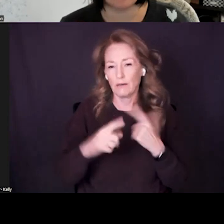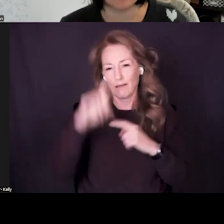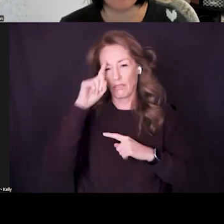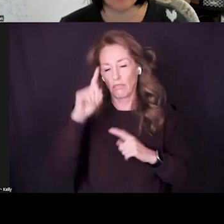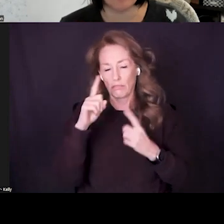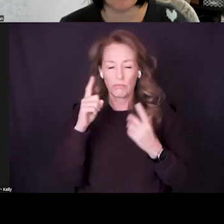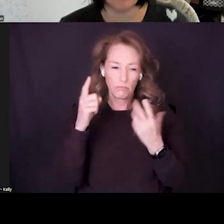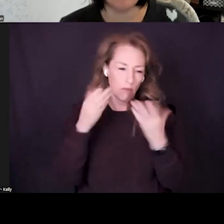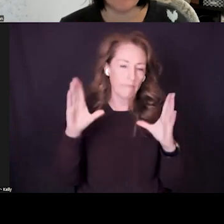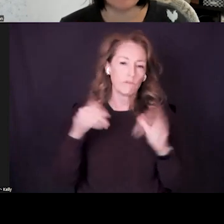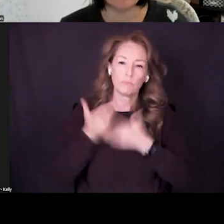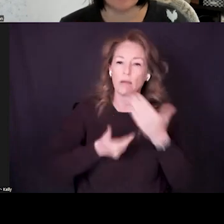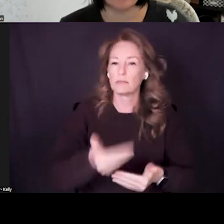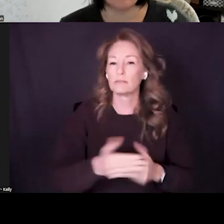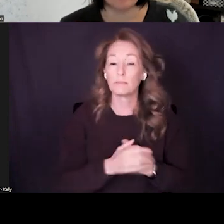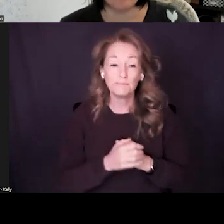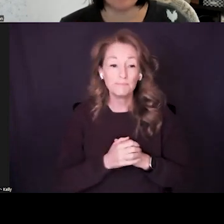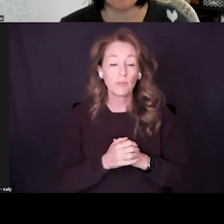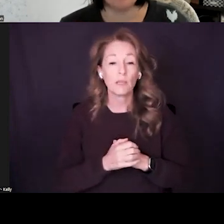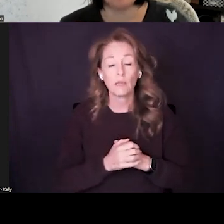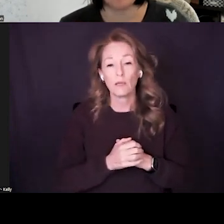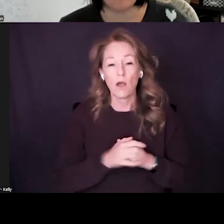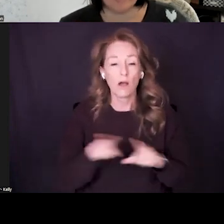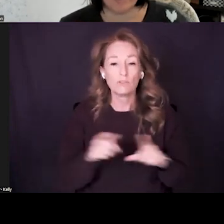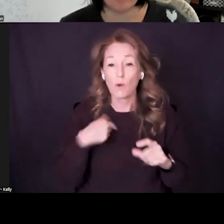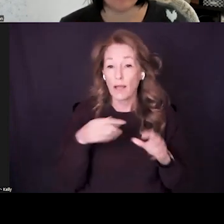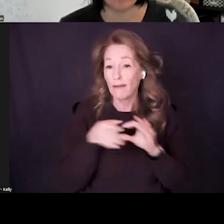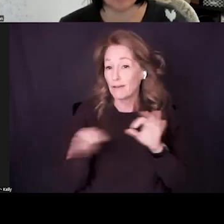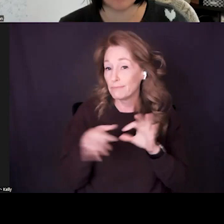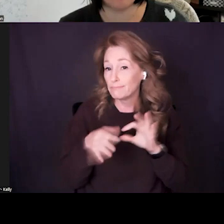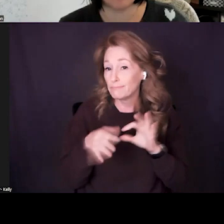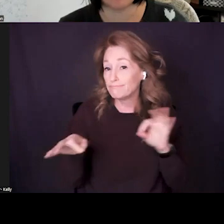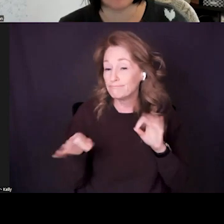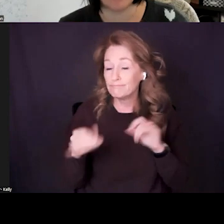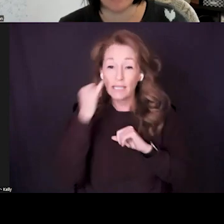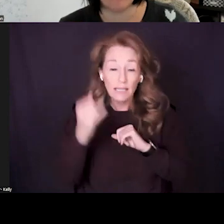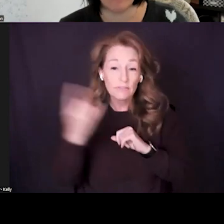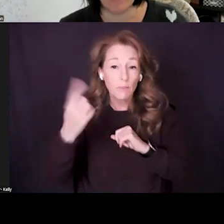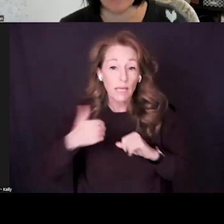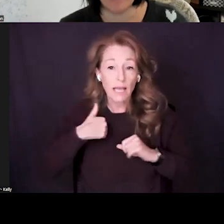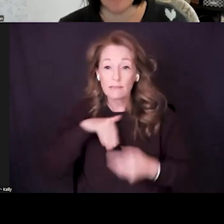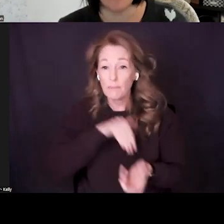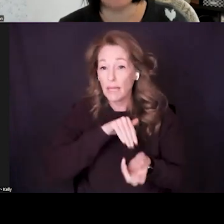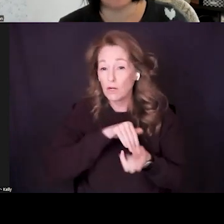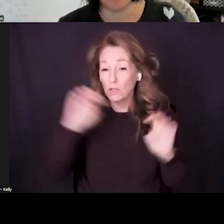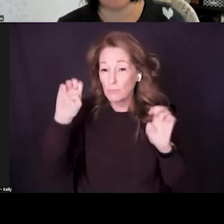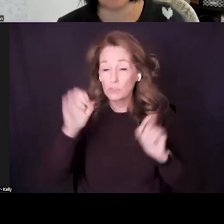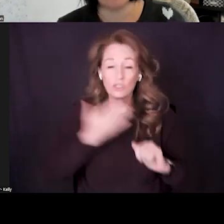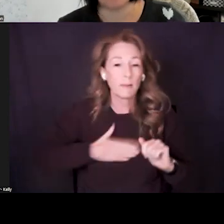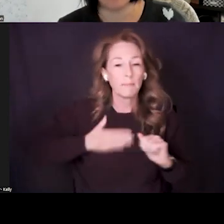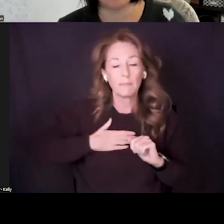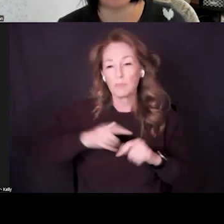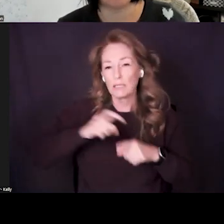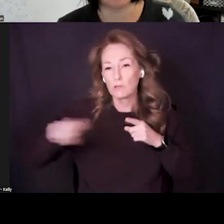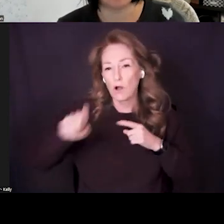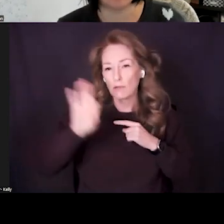have a disclaimer that states if someone you know is having a medical emergency, please dial 911. And if they're having a